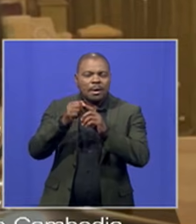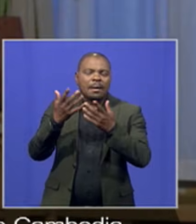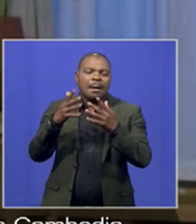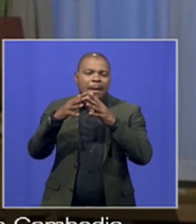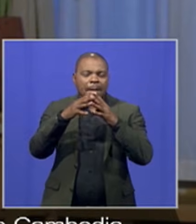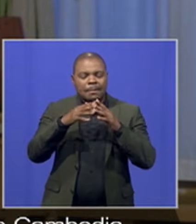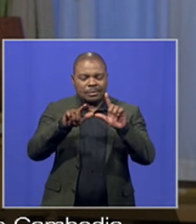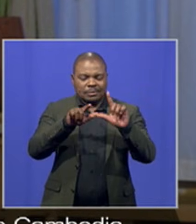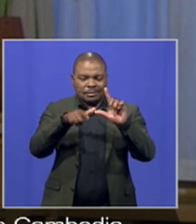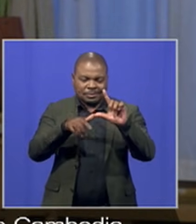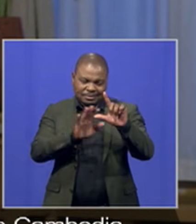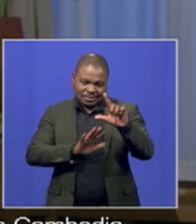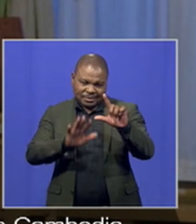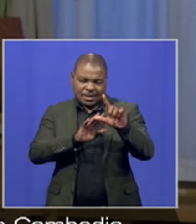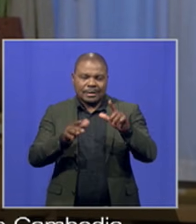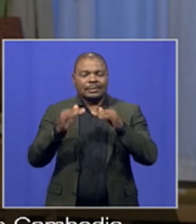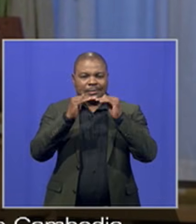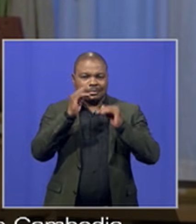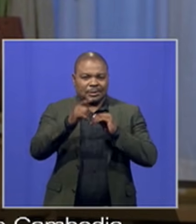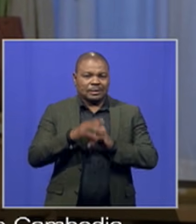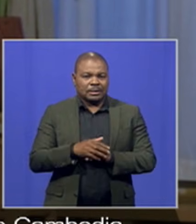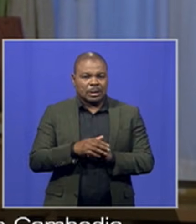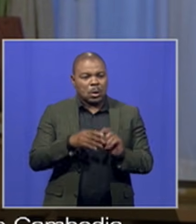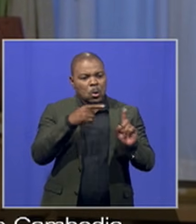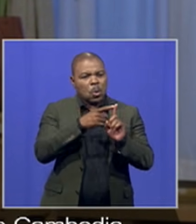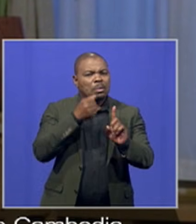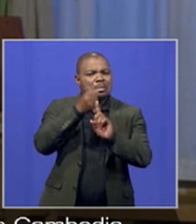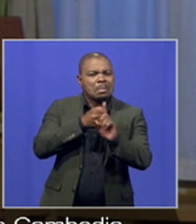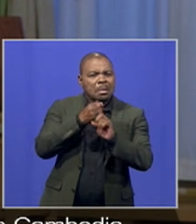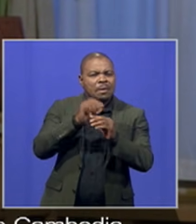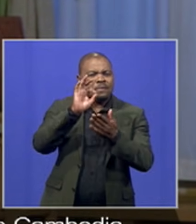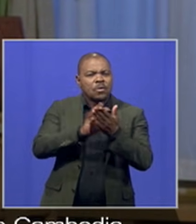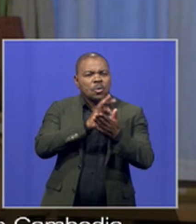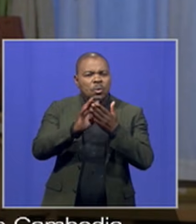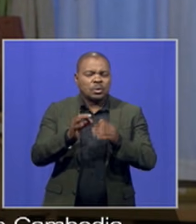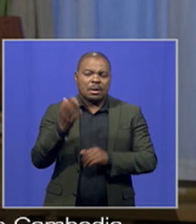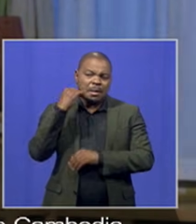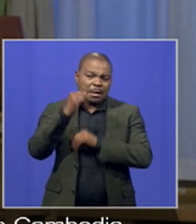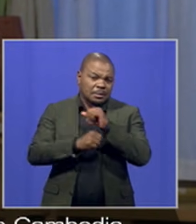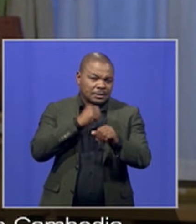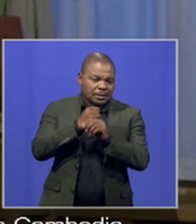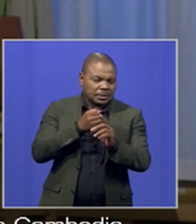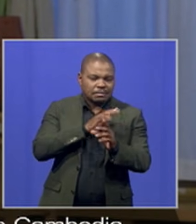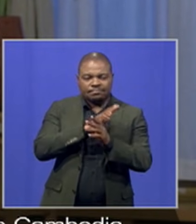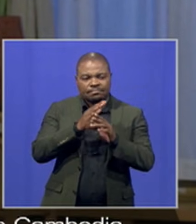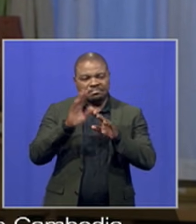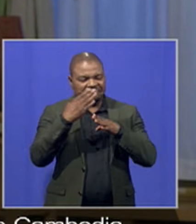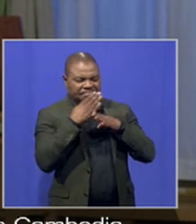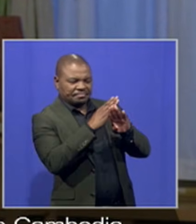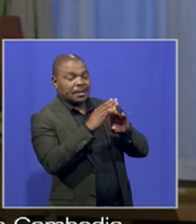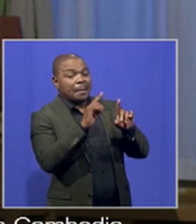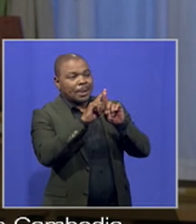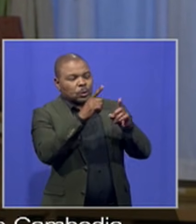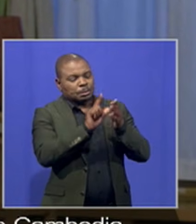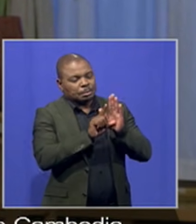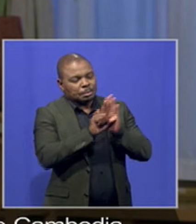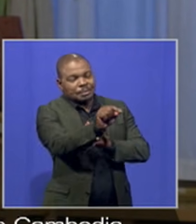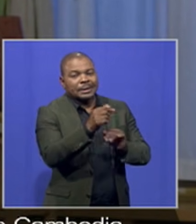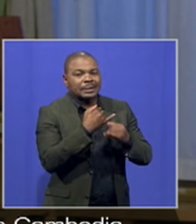Borwa. Machado o ne a thibelwe ho iketela dikgetho tsa kgwedi ya Phuptjane ngwahola mme o ntse a le botshabelo